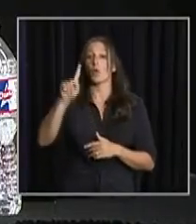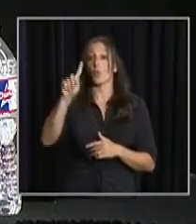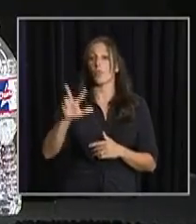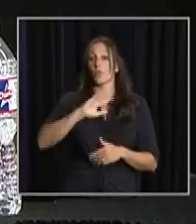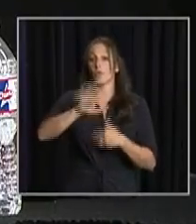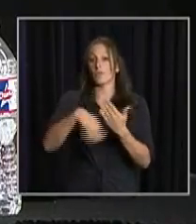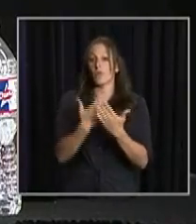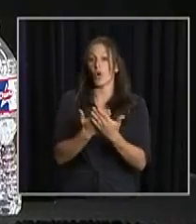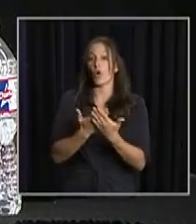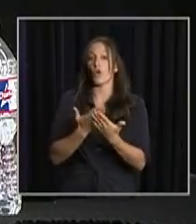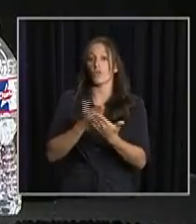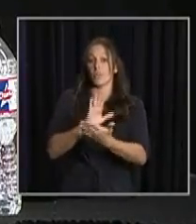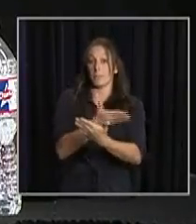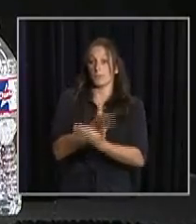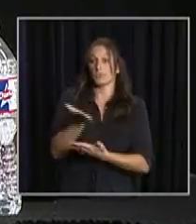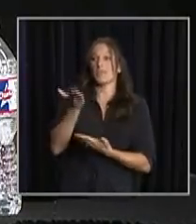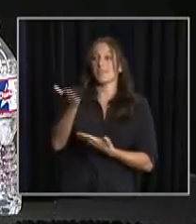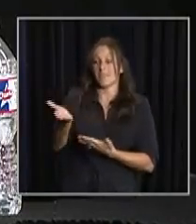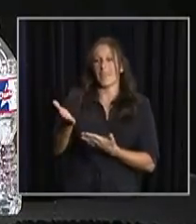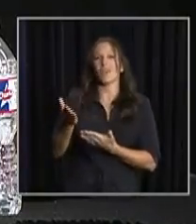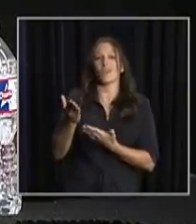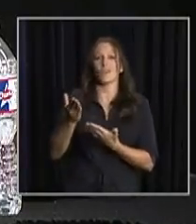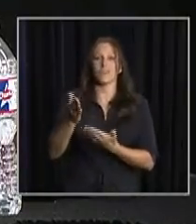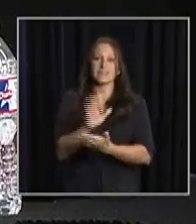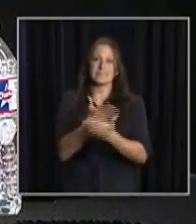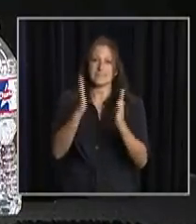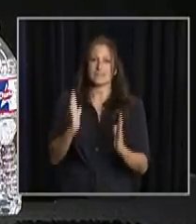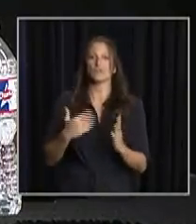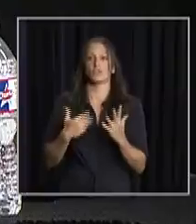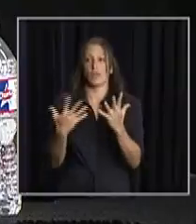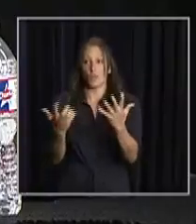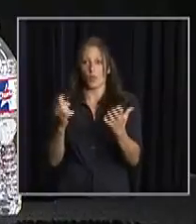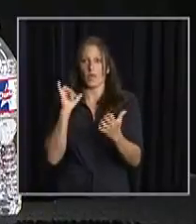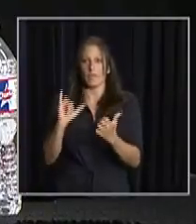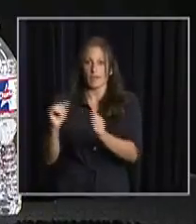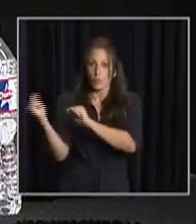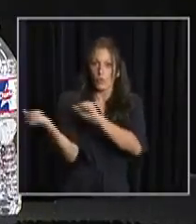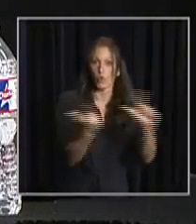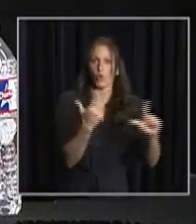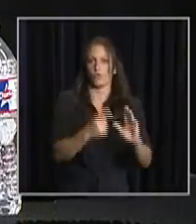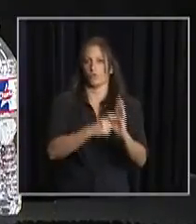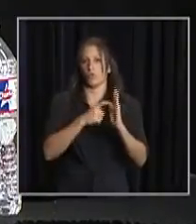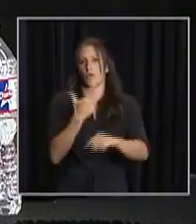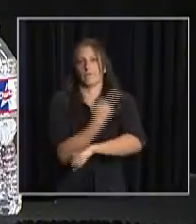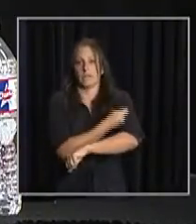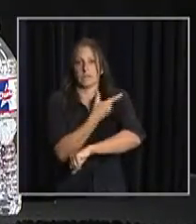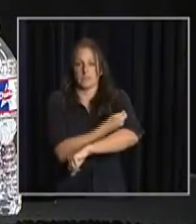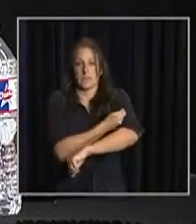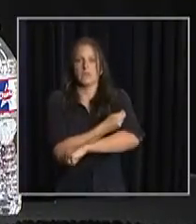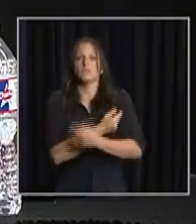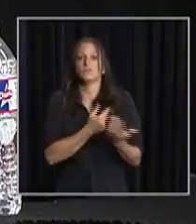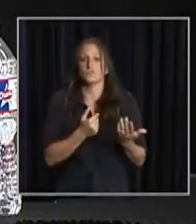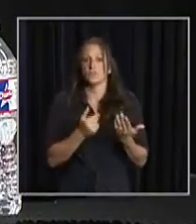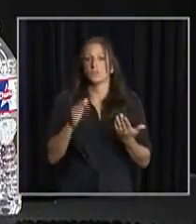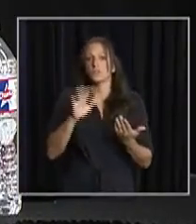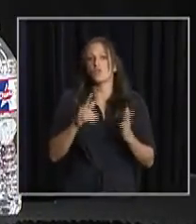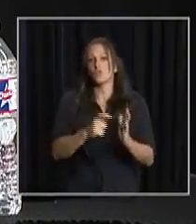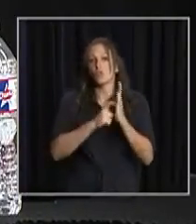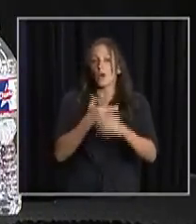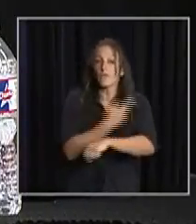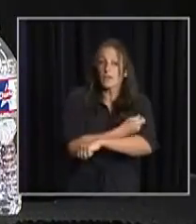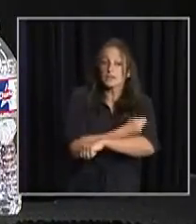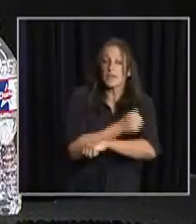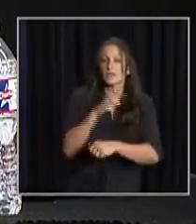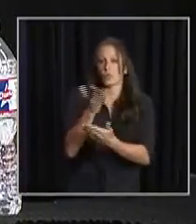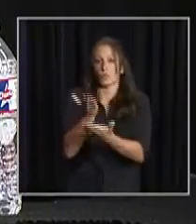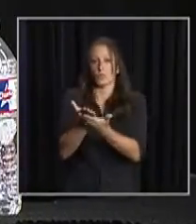The artist wants it that way, so they do require vaccination, or they require a negative test,